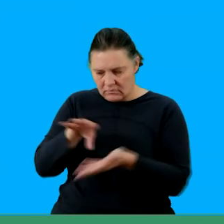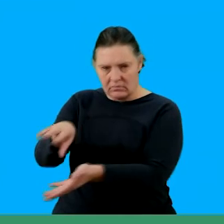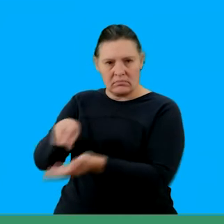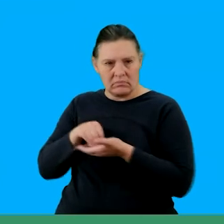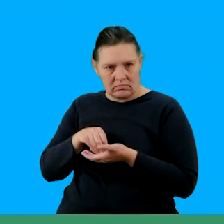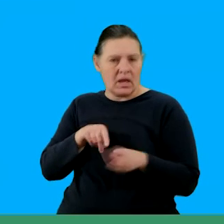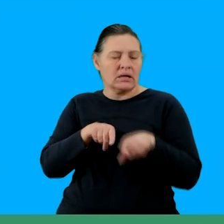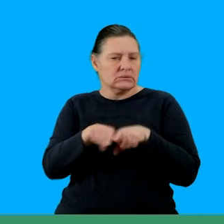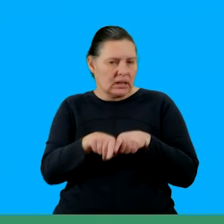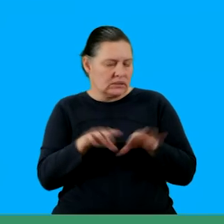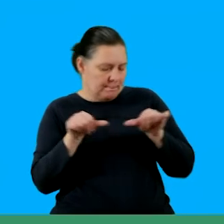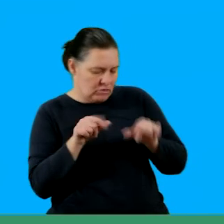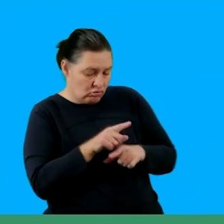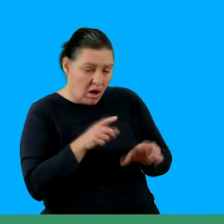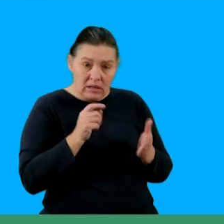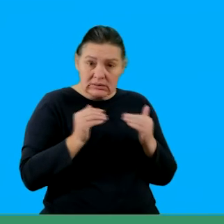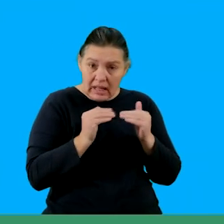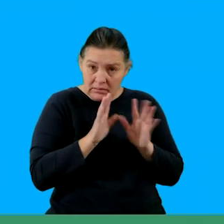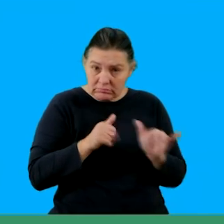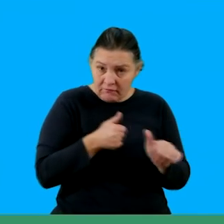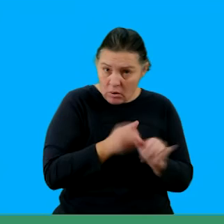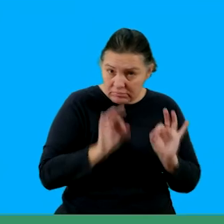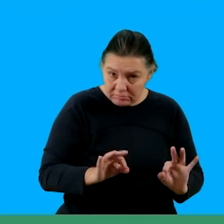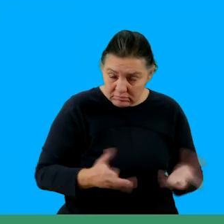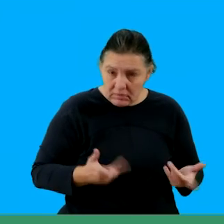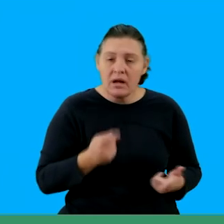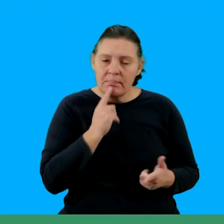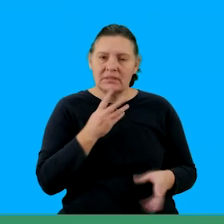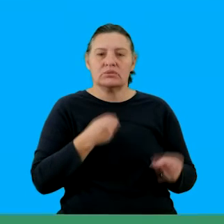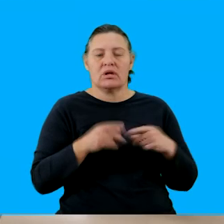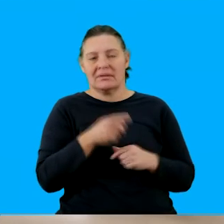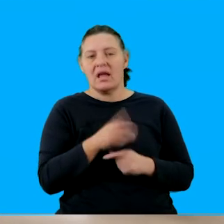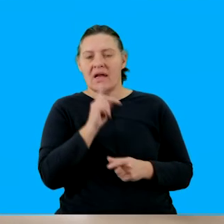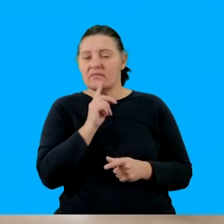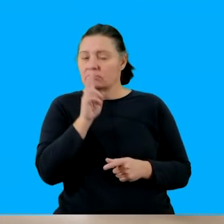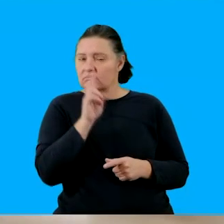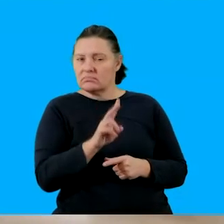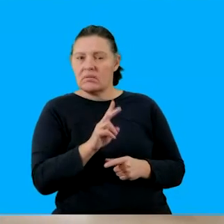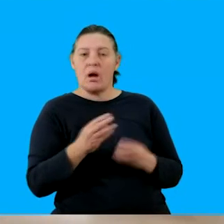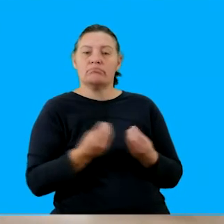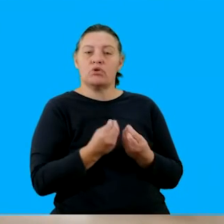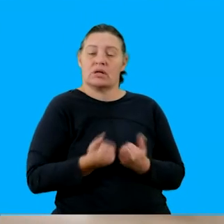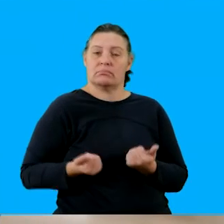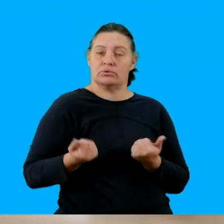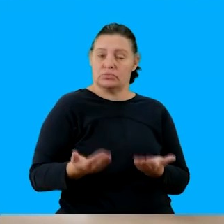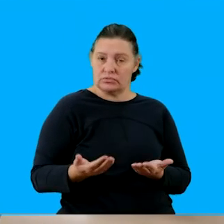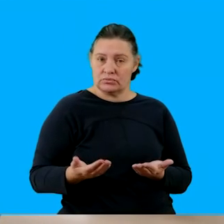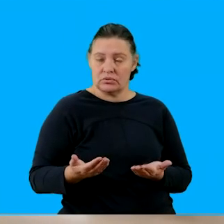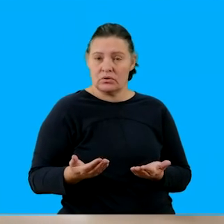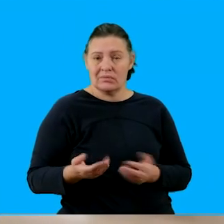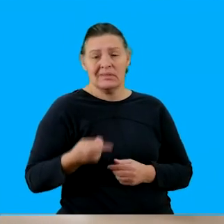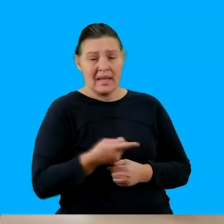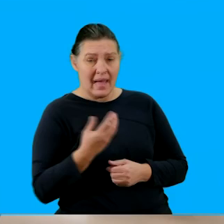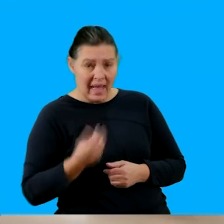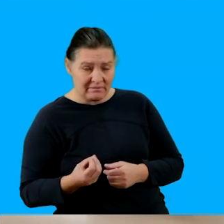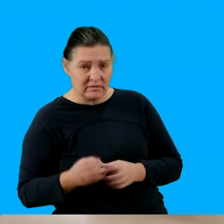tested against the required standards. So this is basically the process of checking if the product that was produced